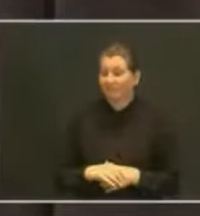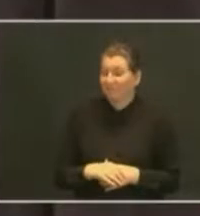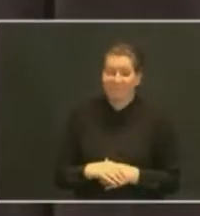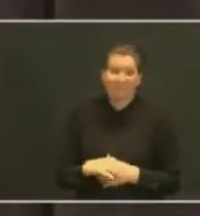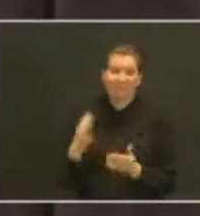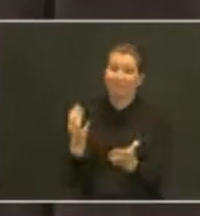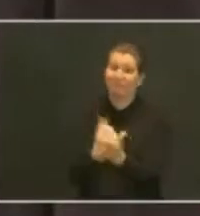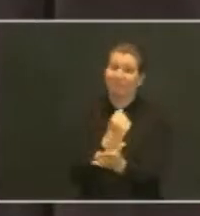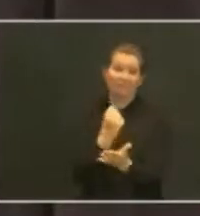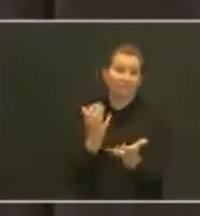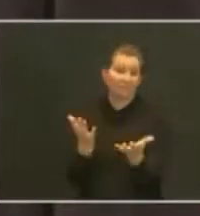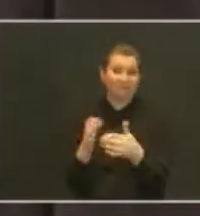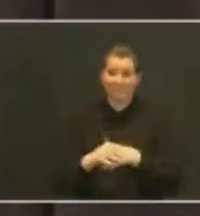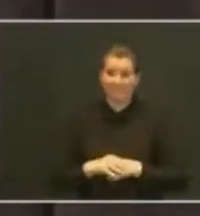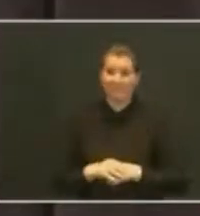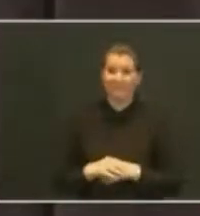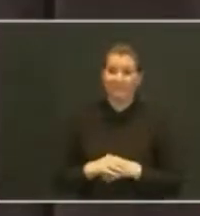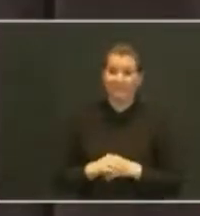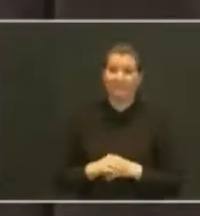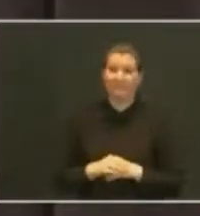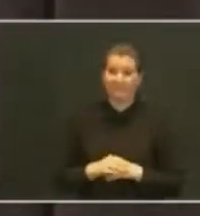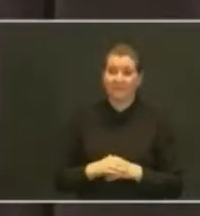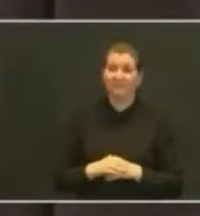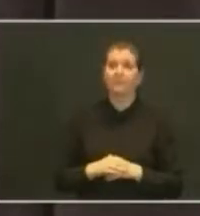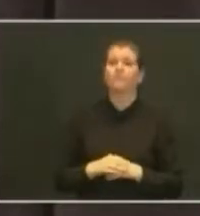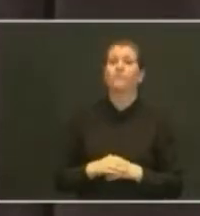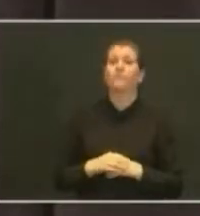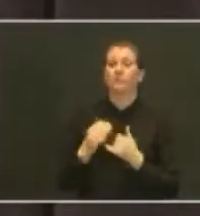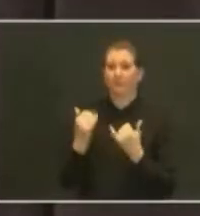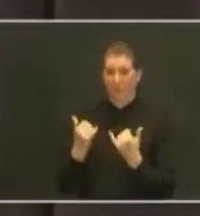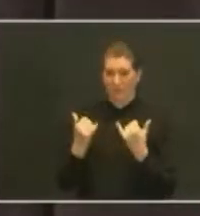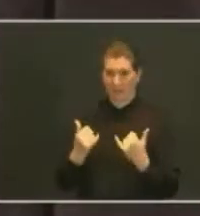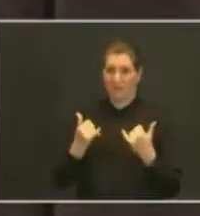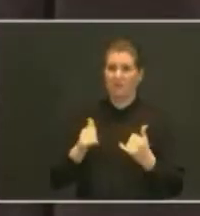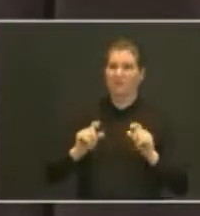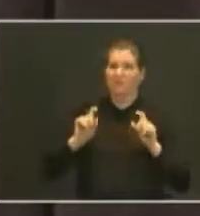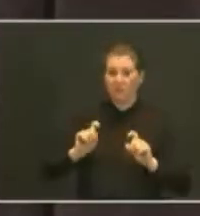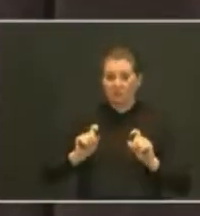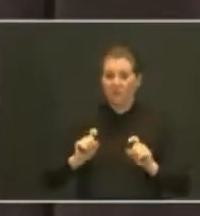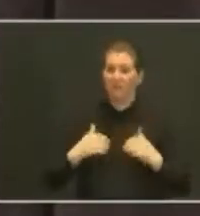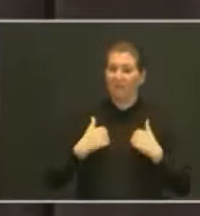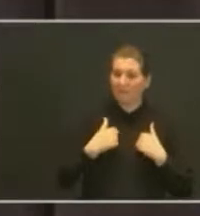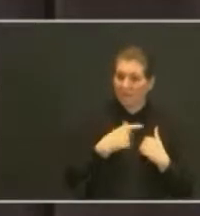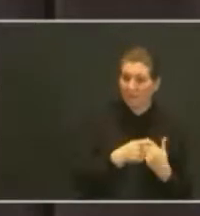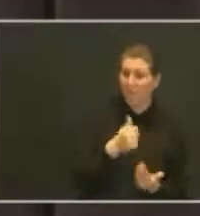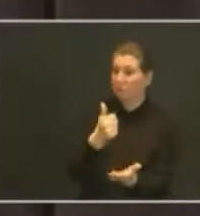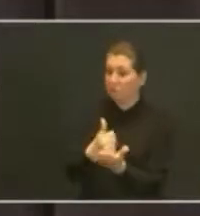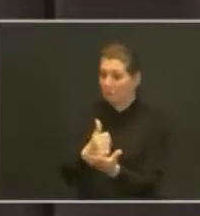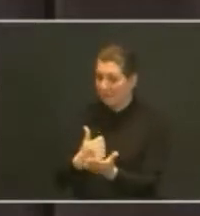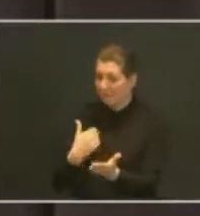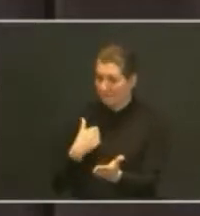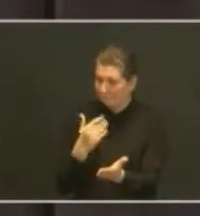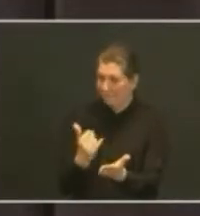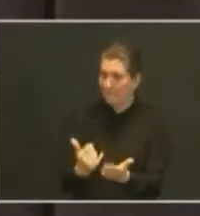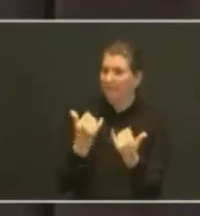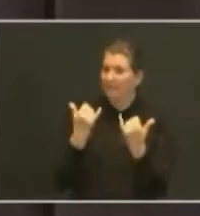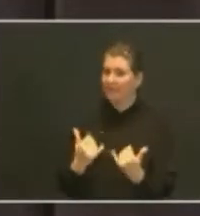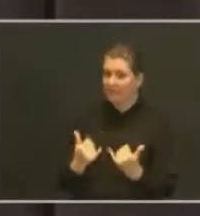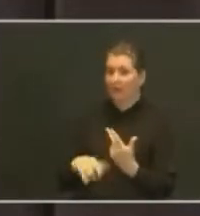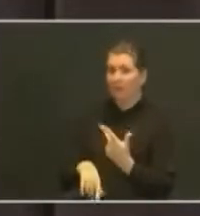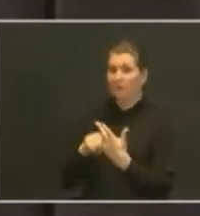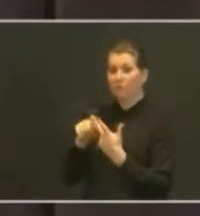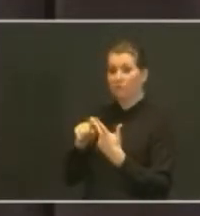So we've talked about testing. We know how important treatment is. This is the chance now to move on